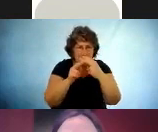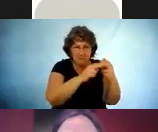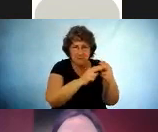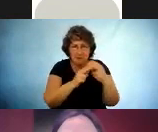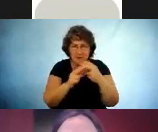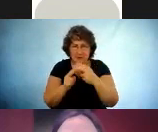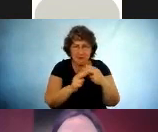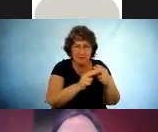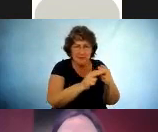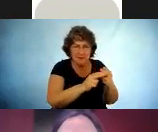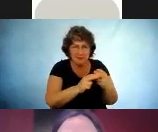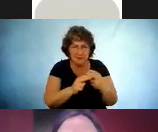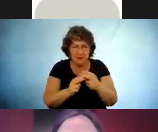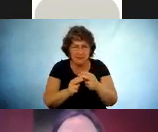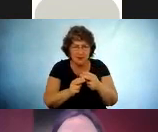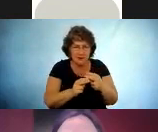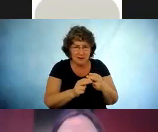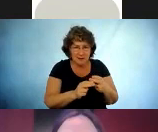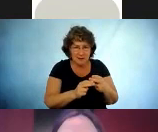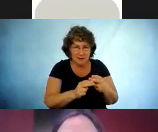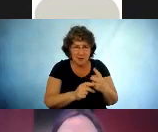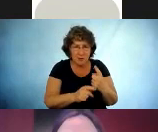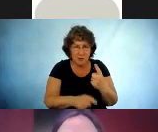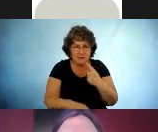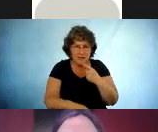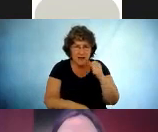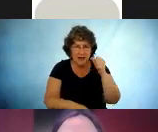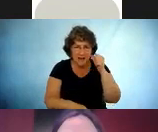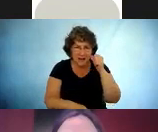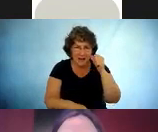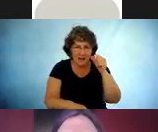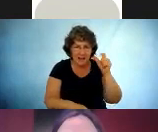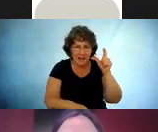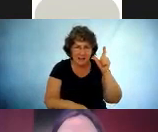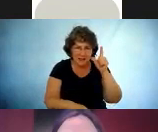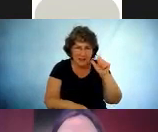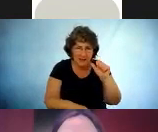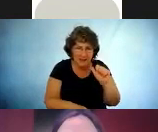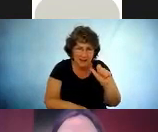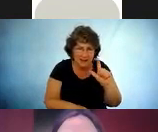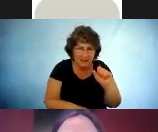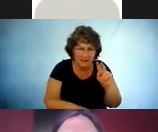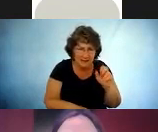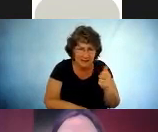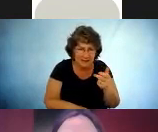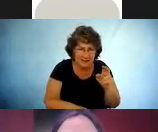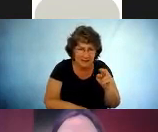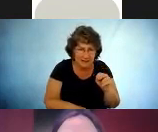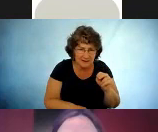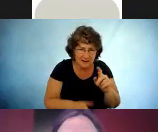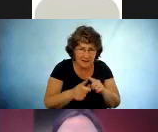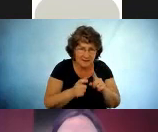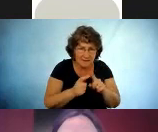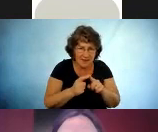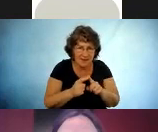recognize, including one signed A. Lincoln since 1825. And in the top right-hand corner,